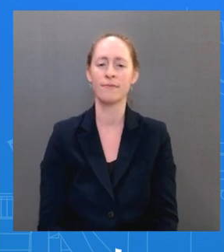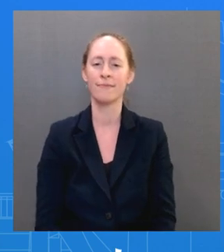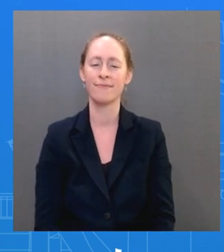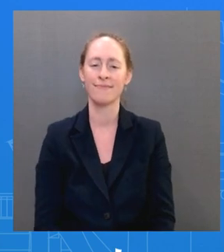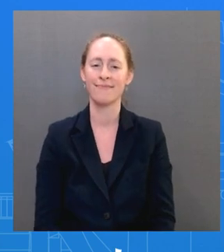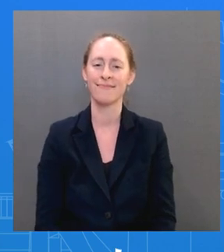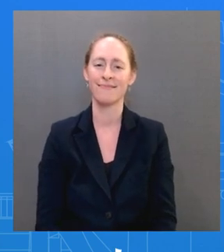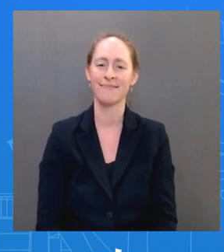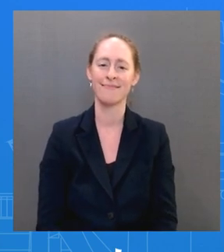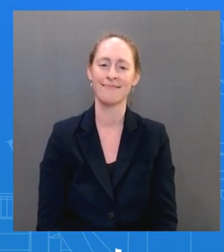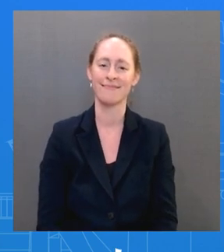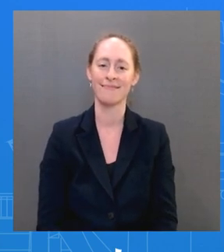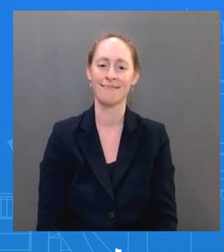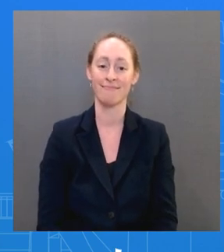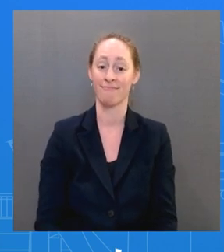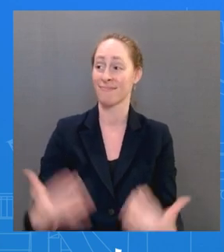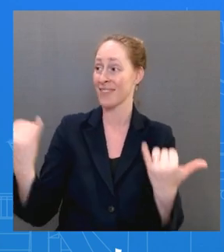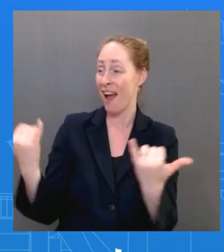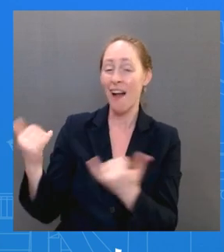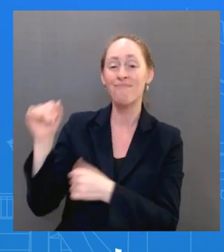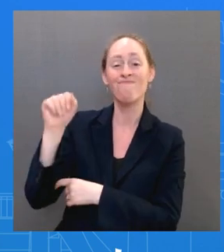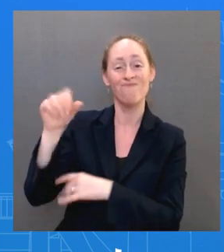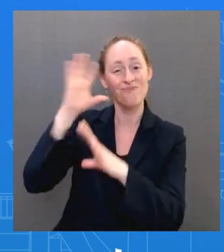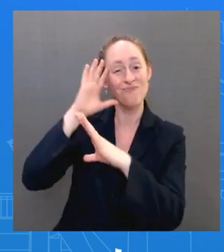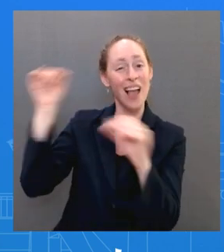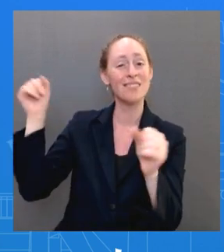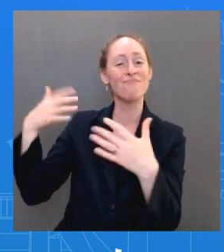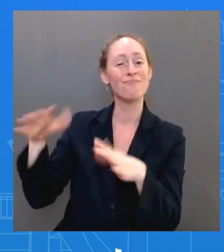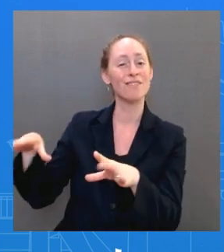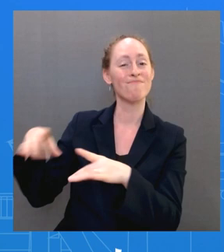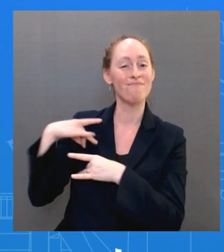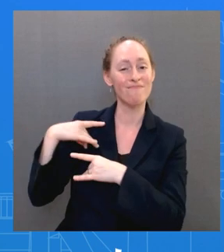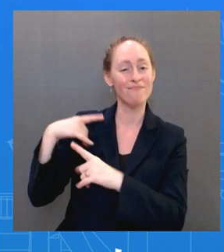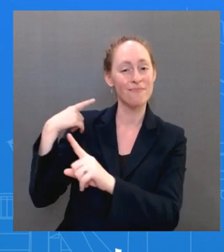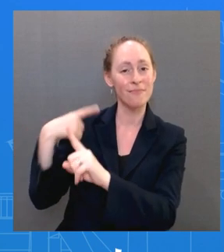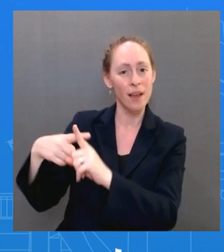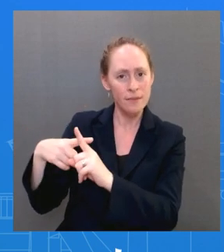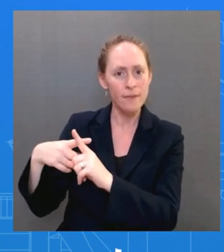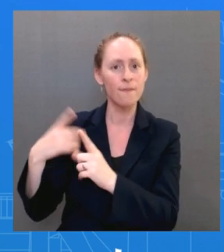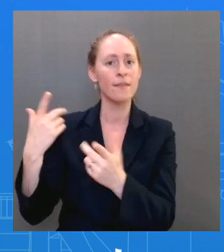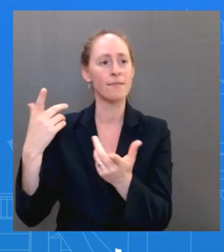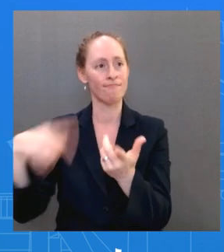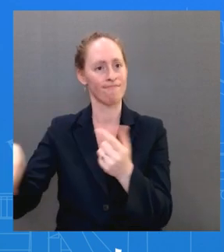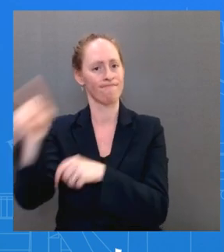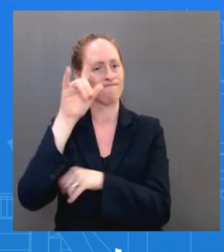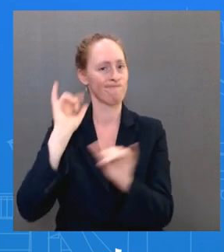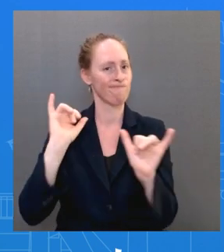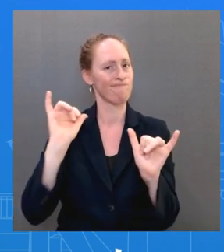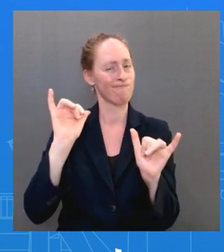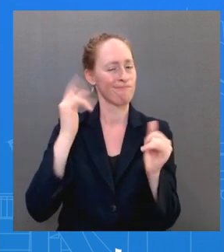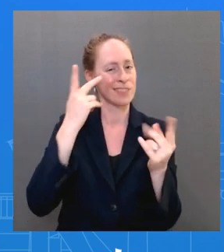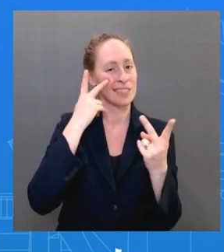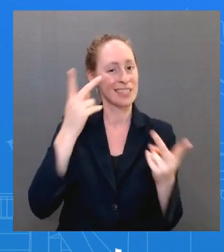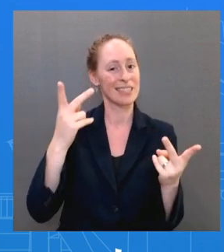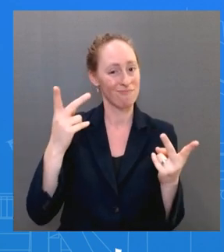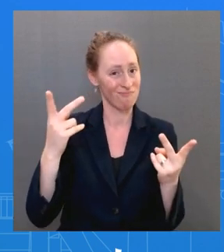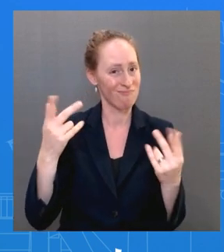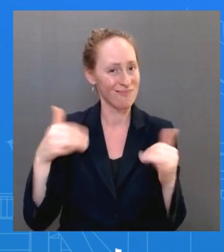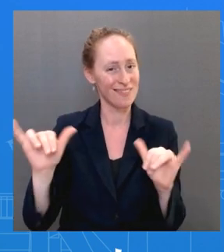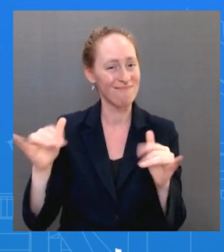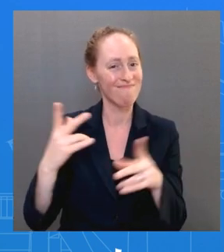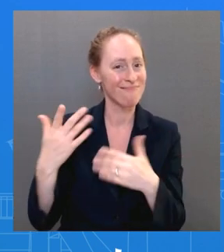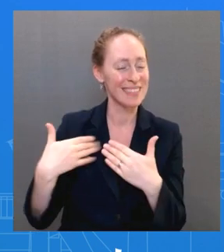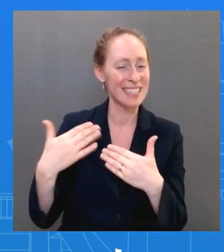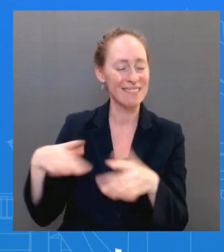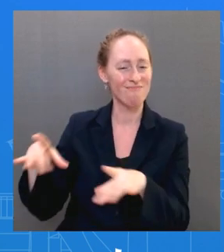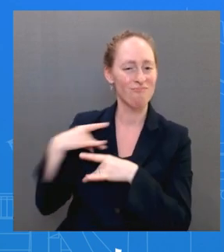people that we have a very contagious variant. People will get infected. Our absolute priority is making sure that when people get